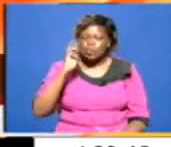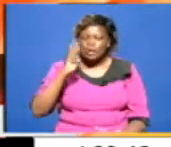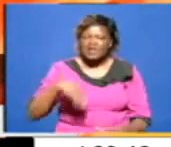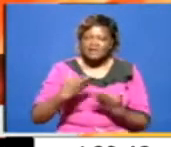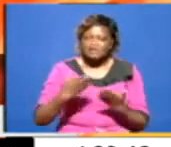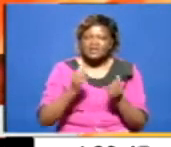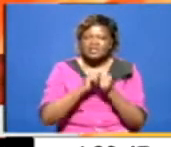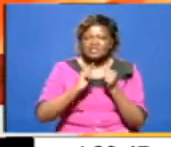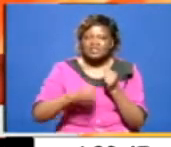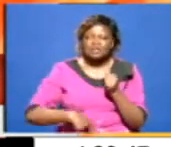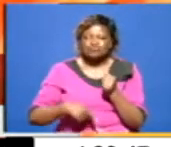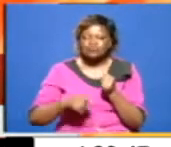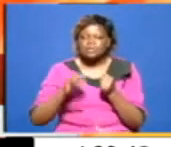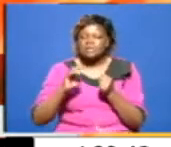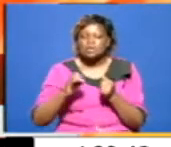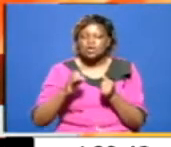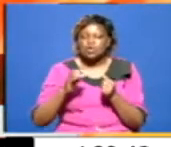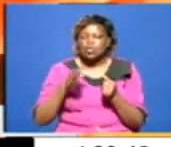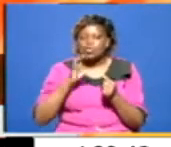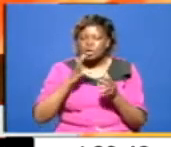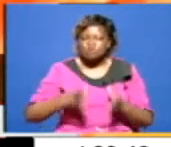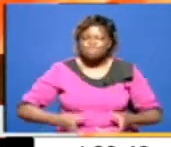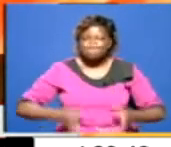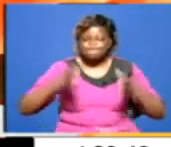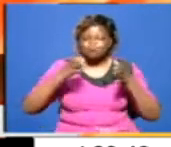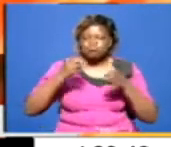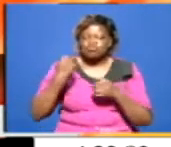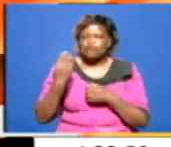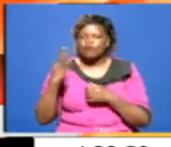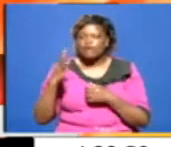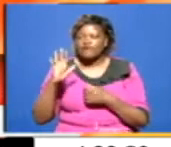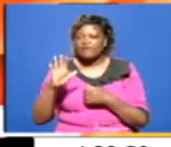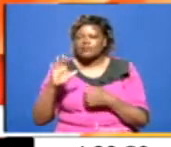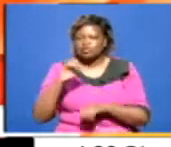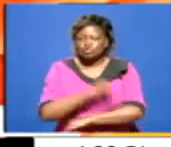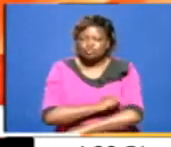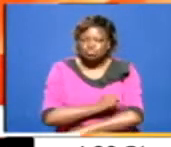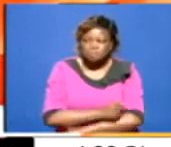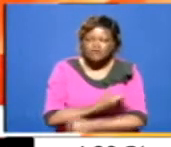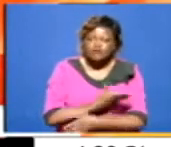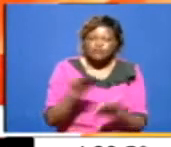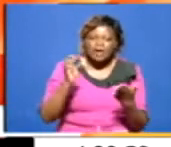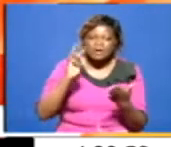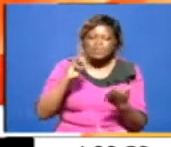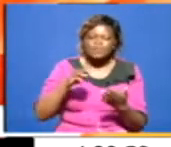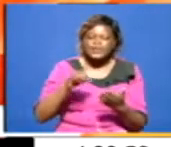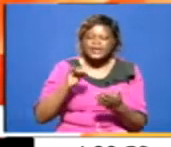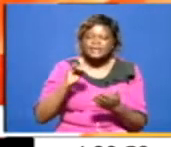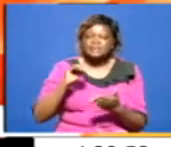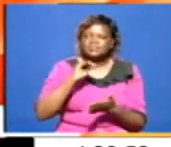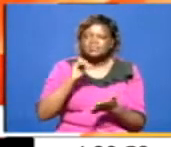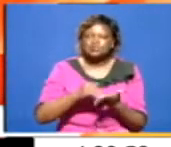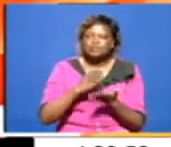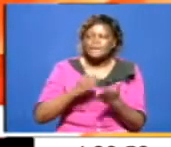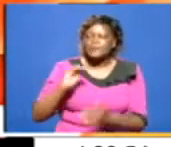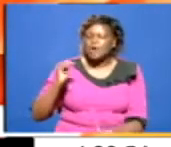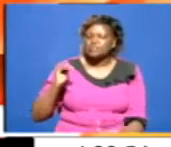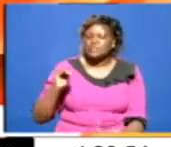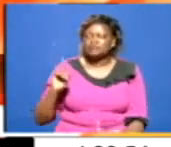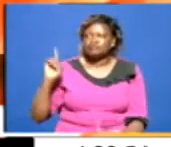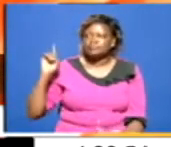litre water capacity tanks to 245 schools across Mwingi Central sub-county.